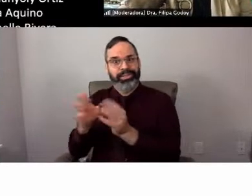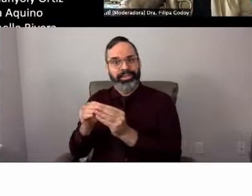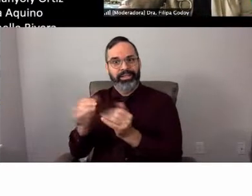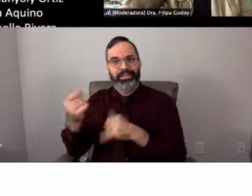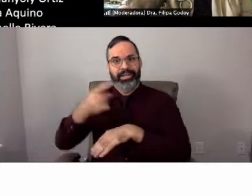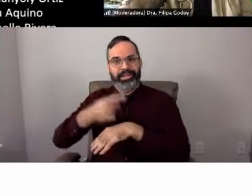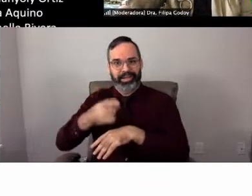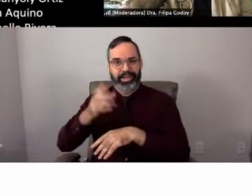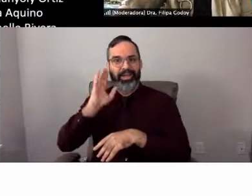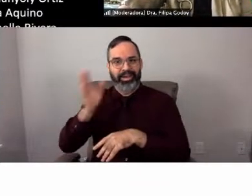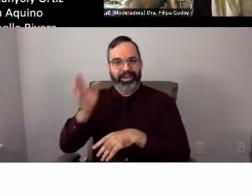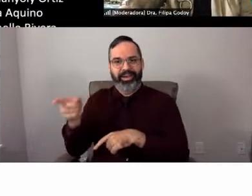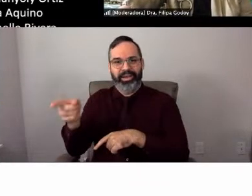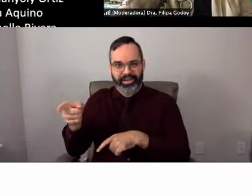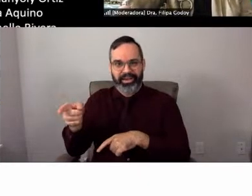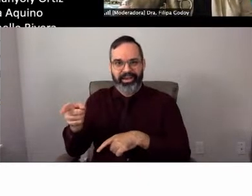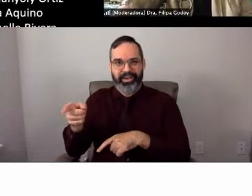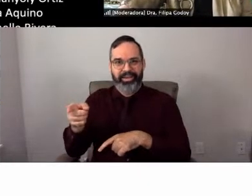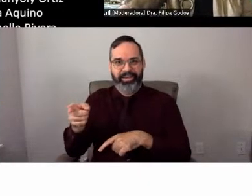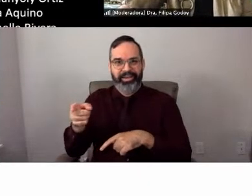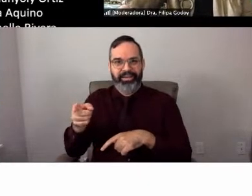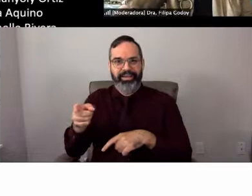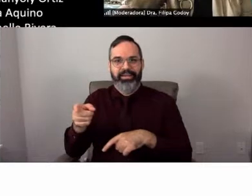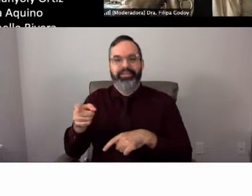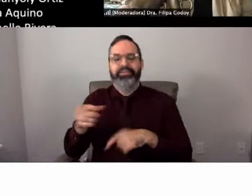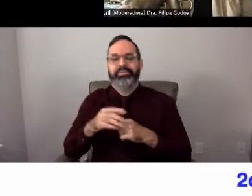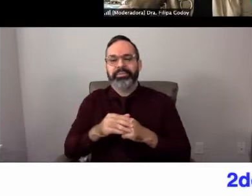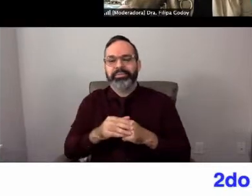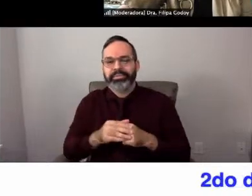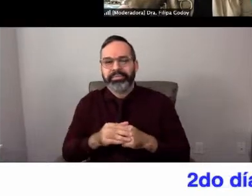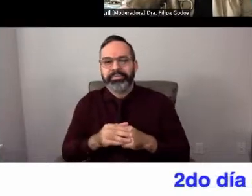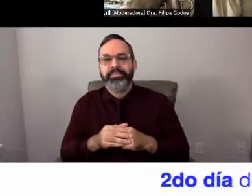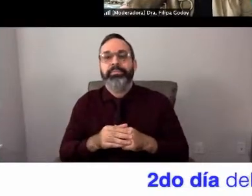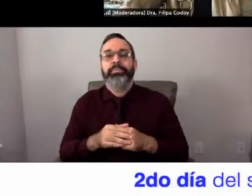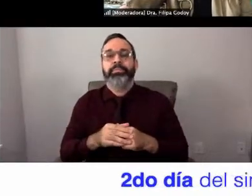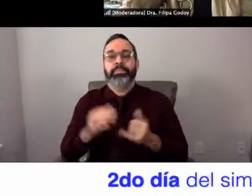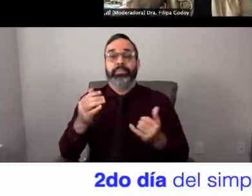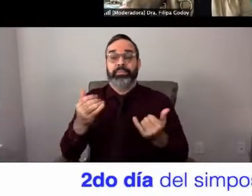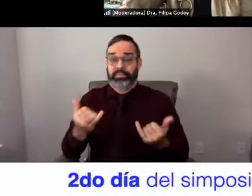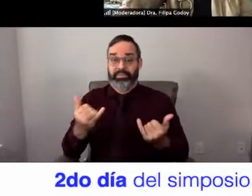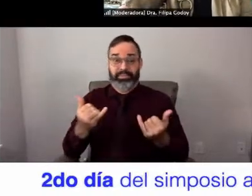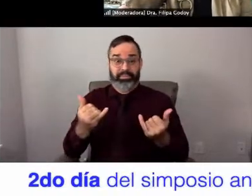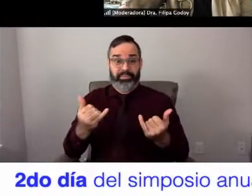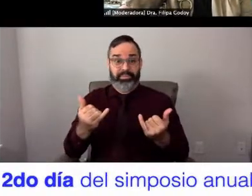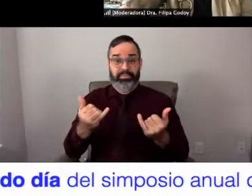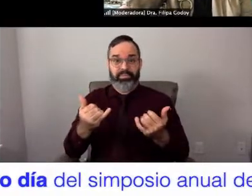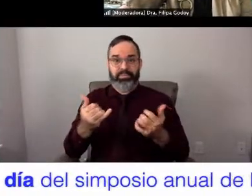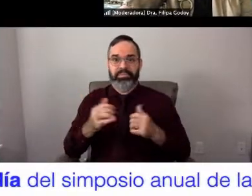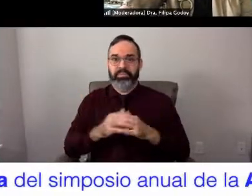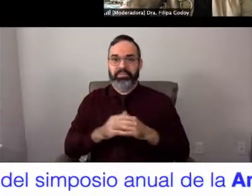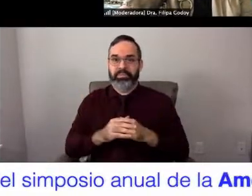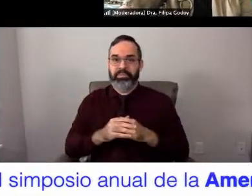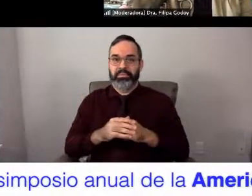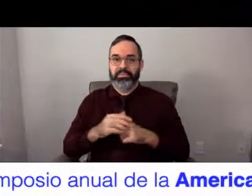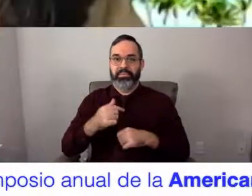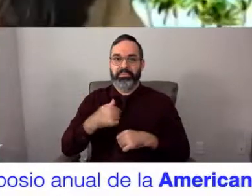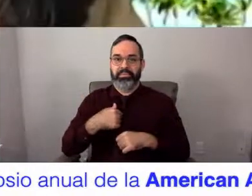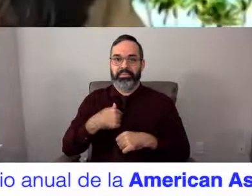our deep thanks. And with this, I pass the